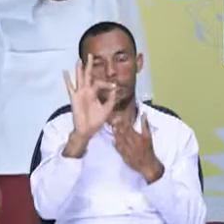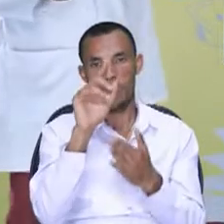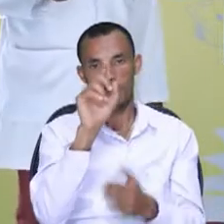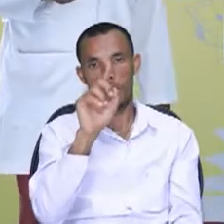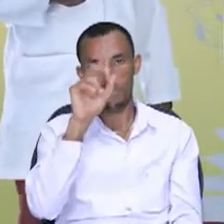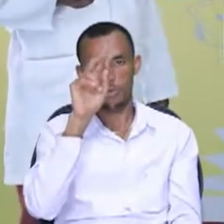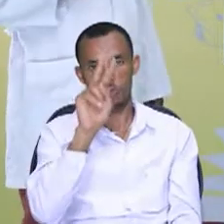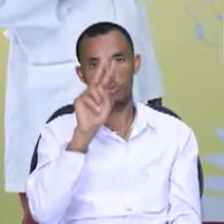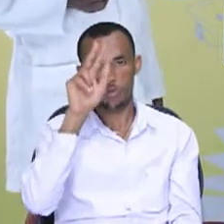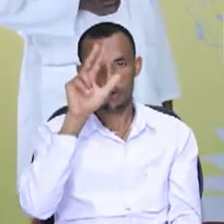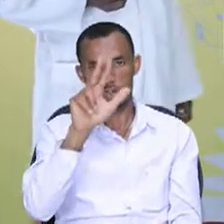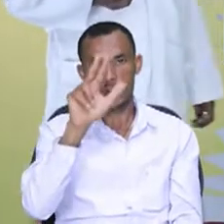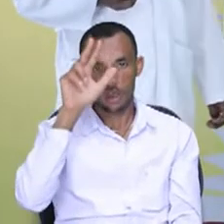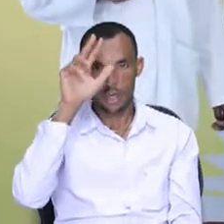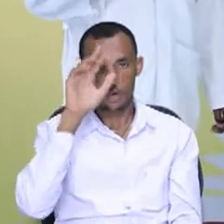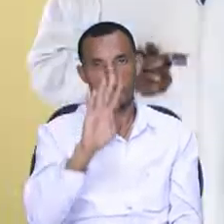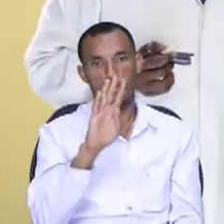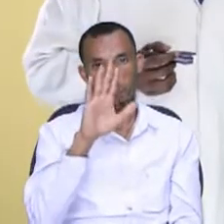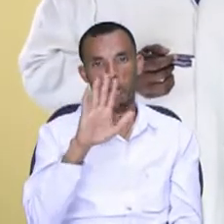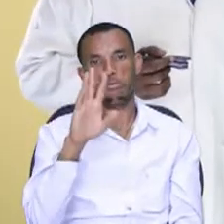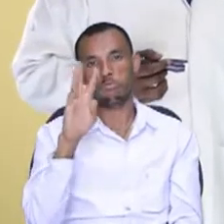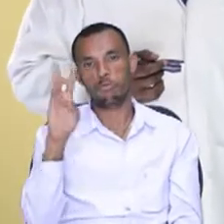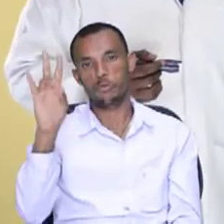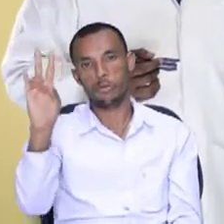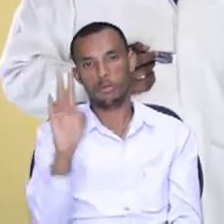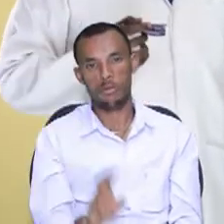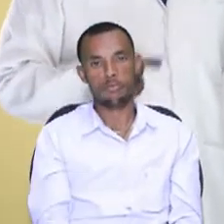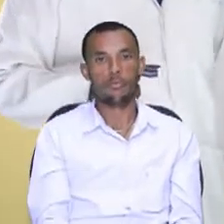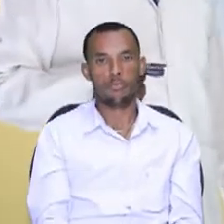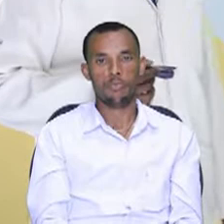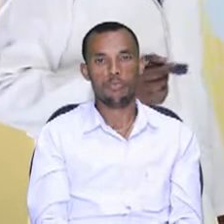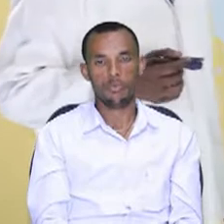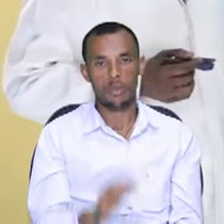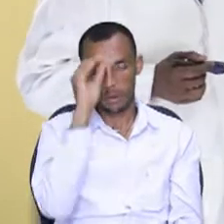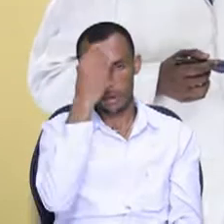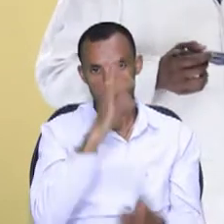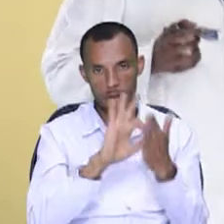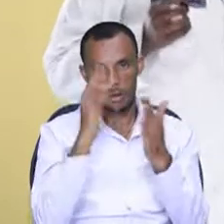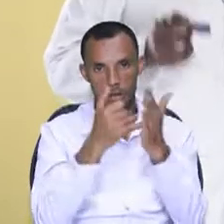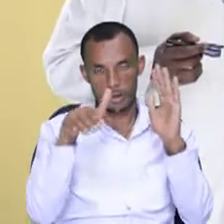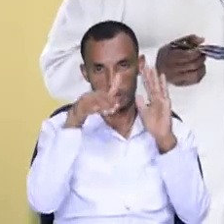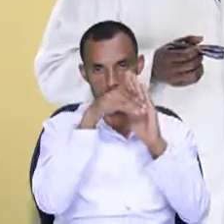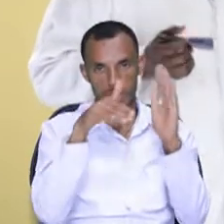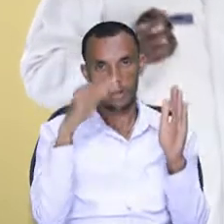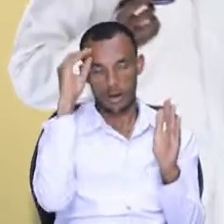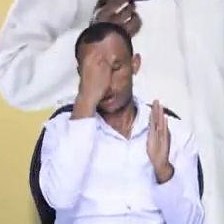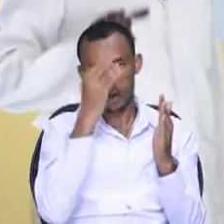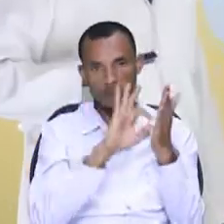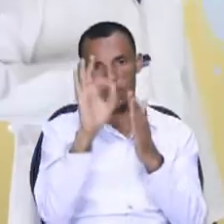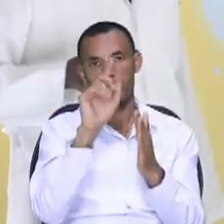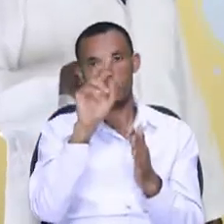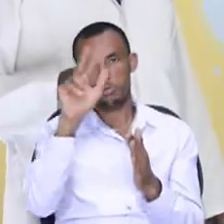Each period consists of a certain number of elements. Each period consists of